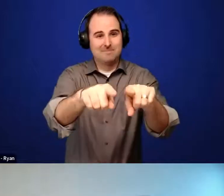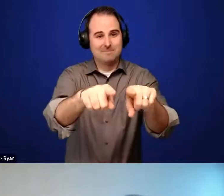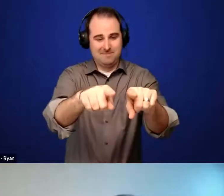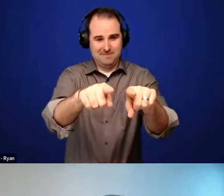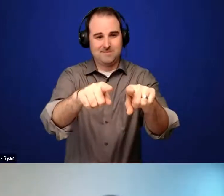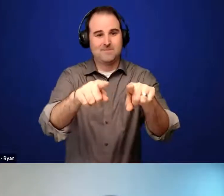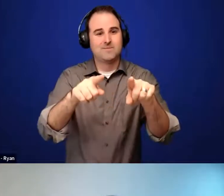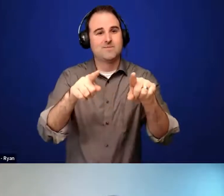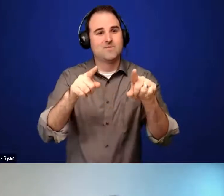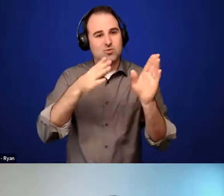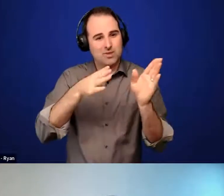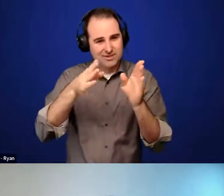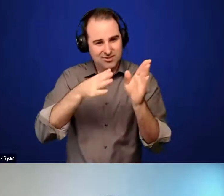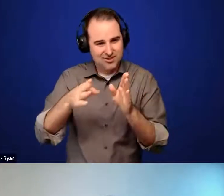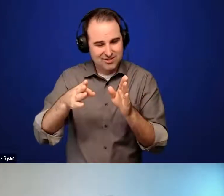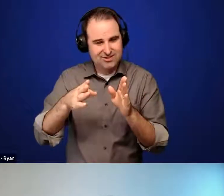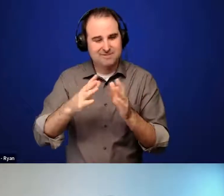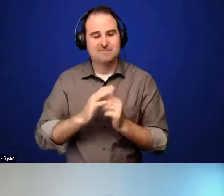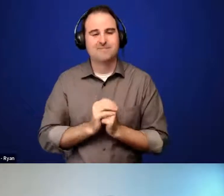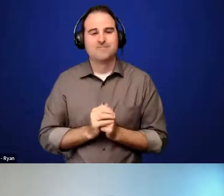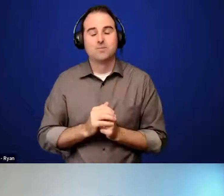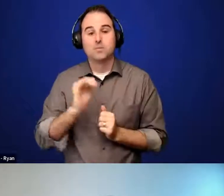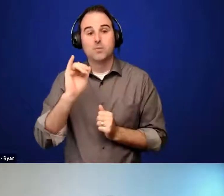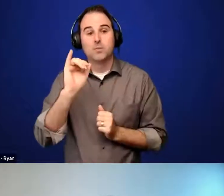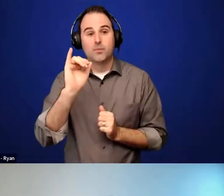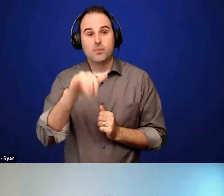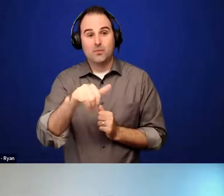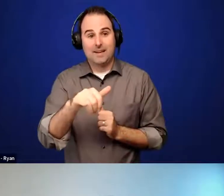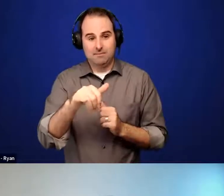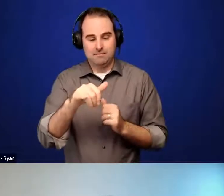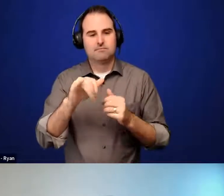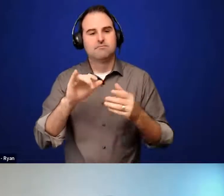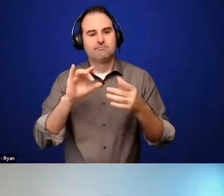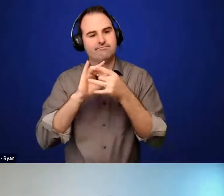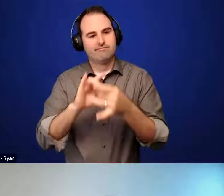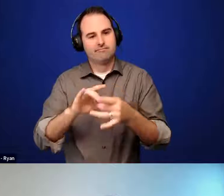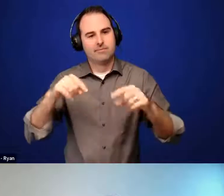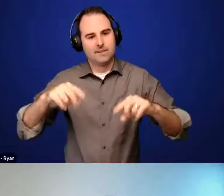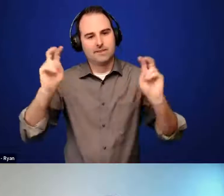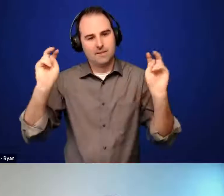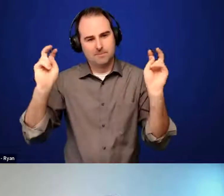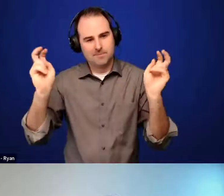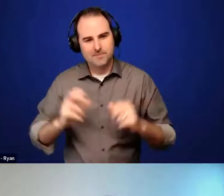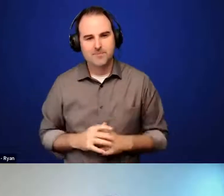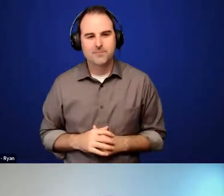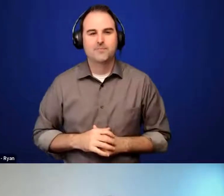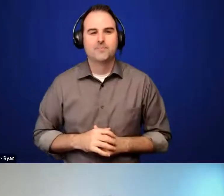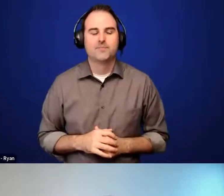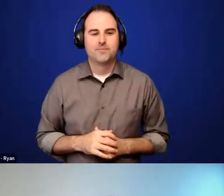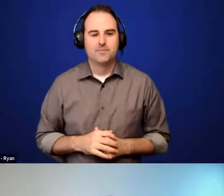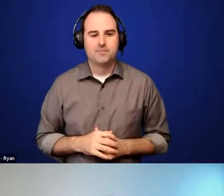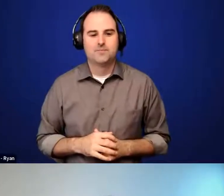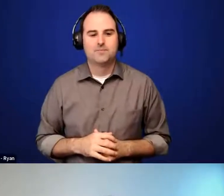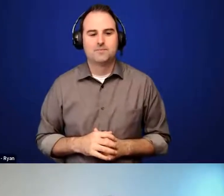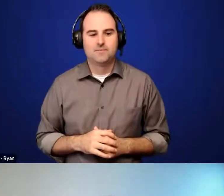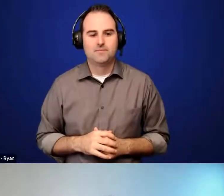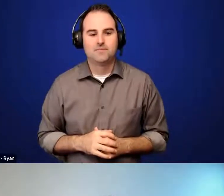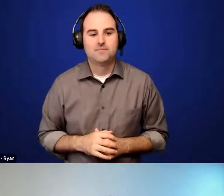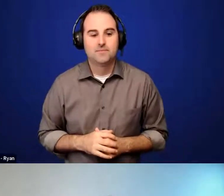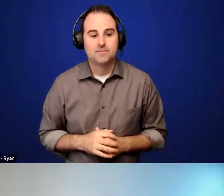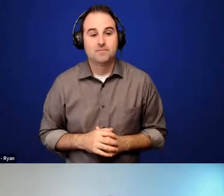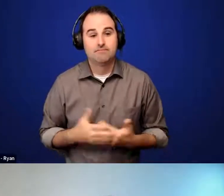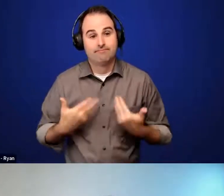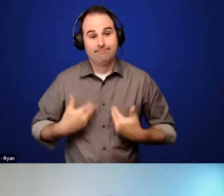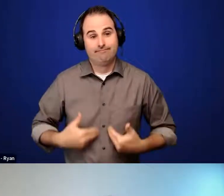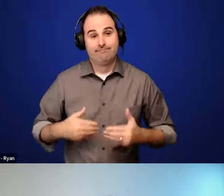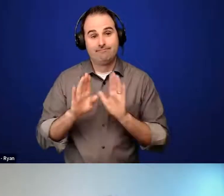biodiversity strategy. So that is very much linked to this topic. And maybe as a background, I